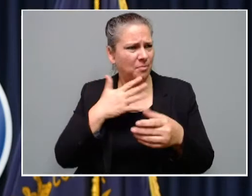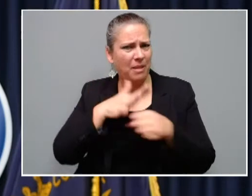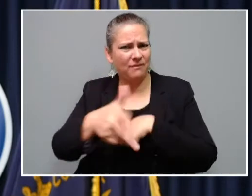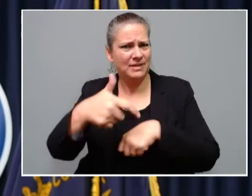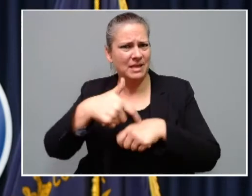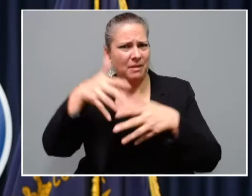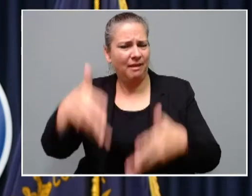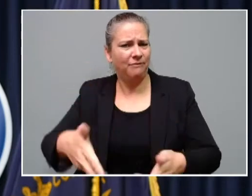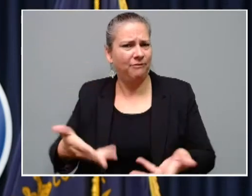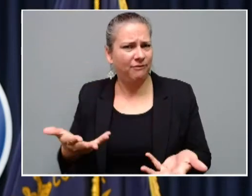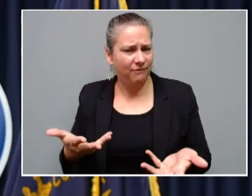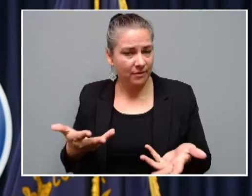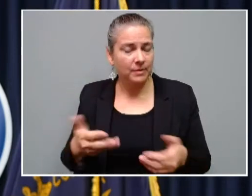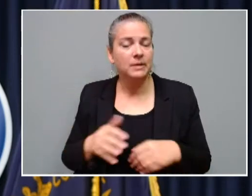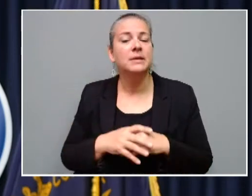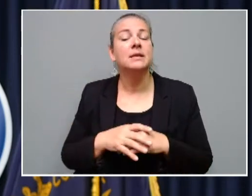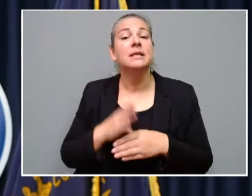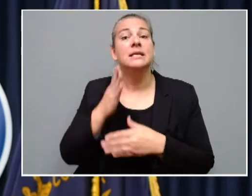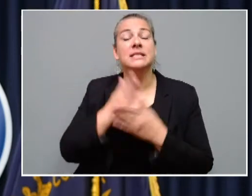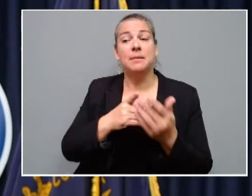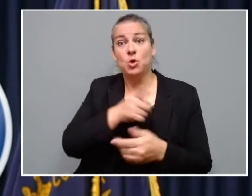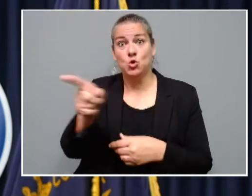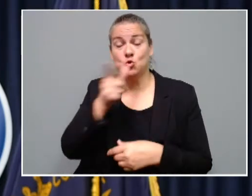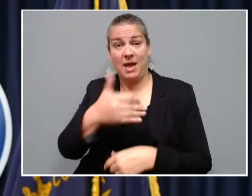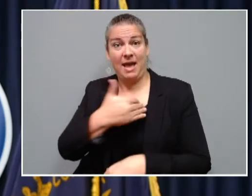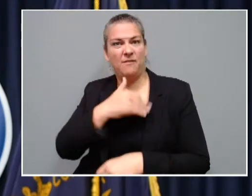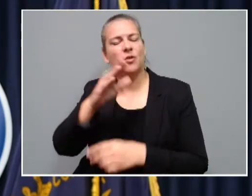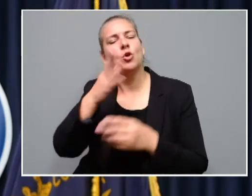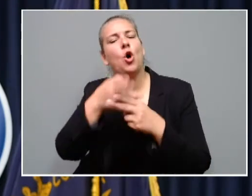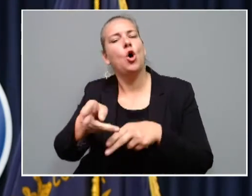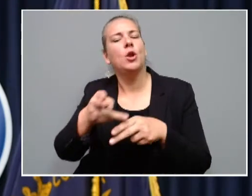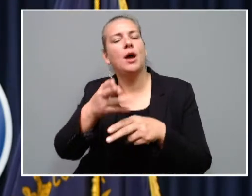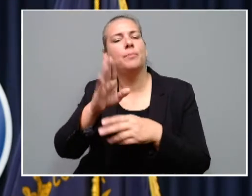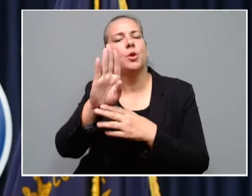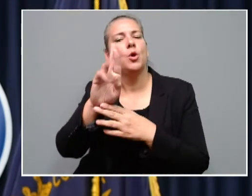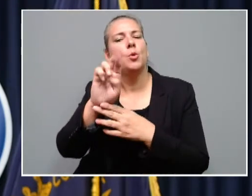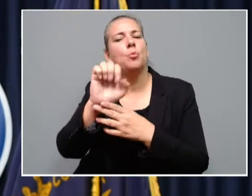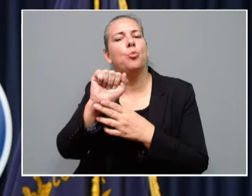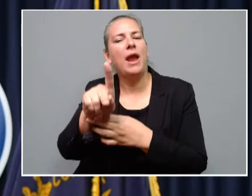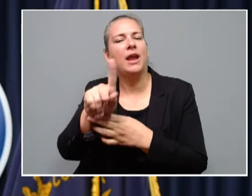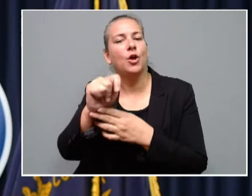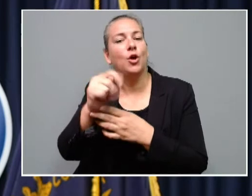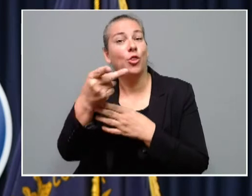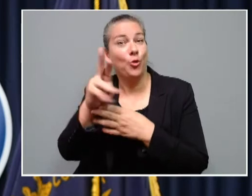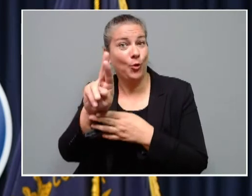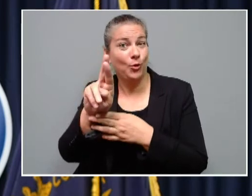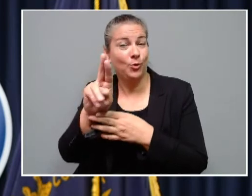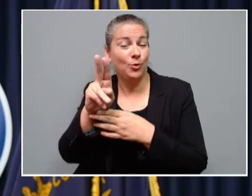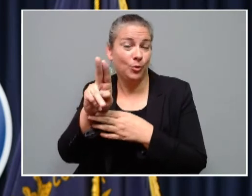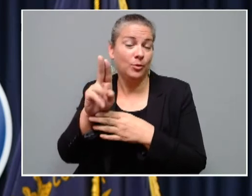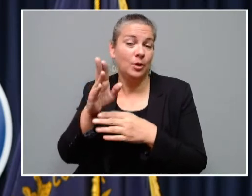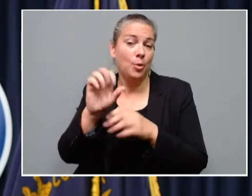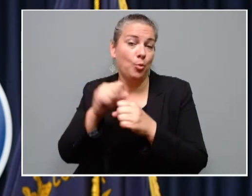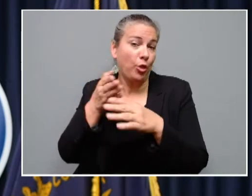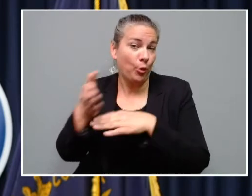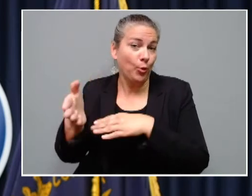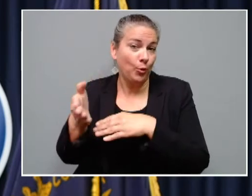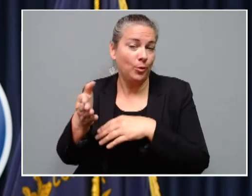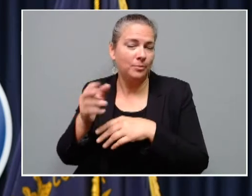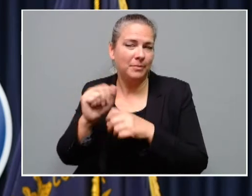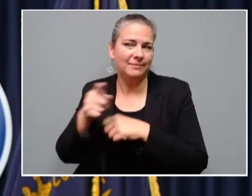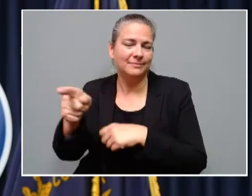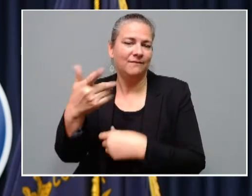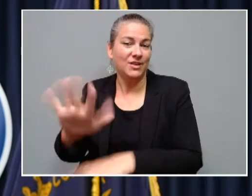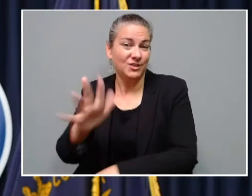breakthrough cases resulting in deaths, we believe a lot of them, maybe like General